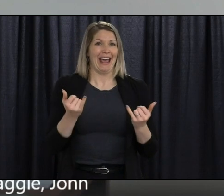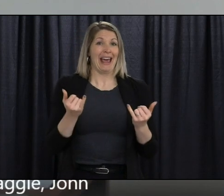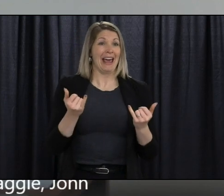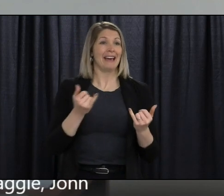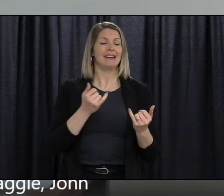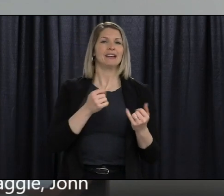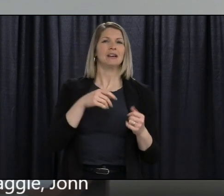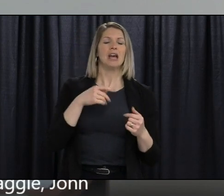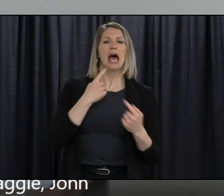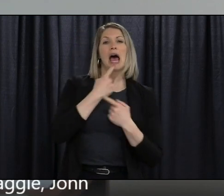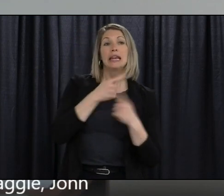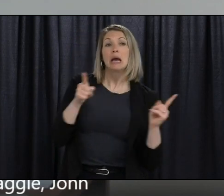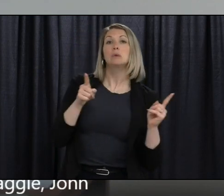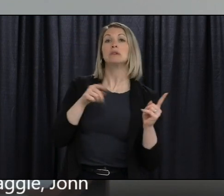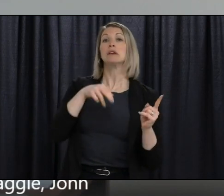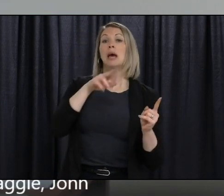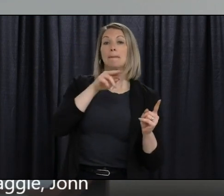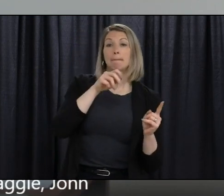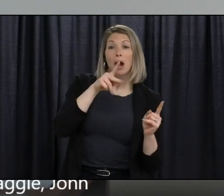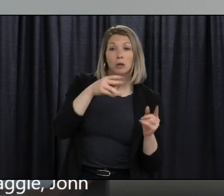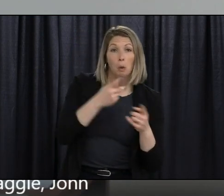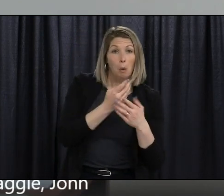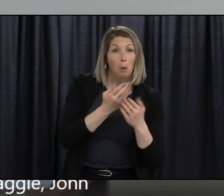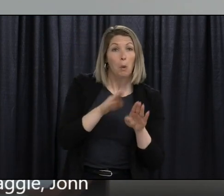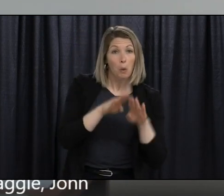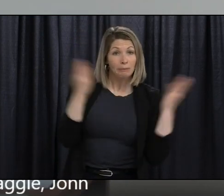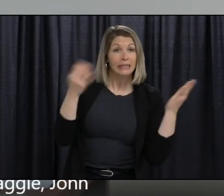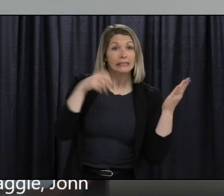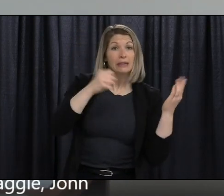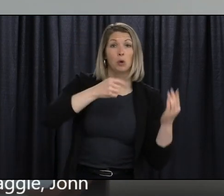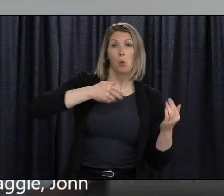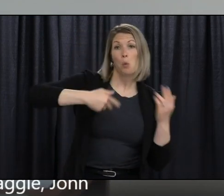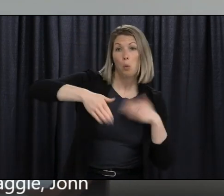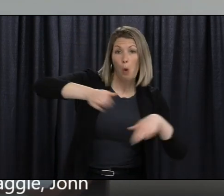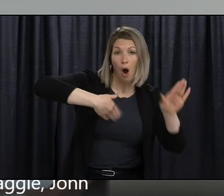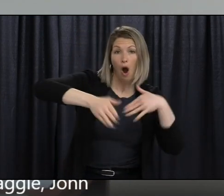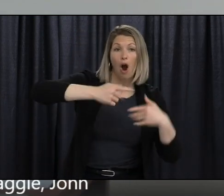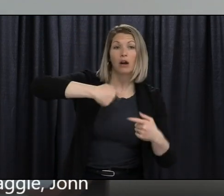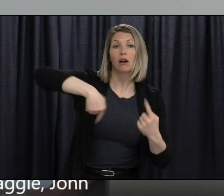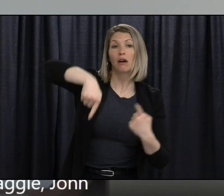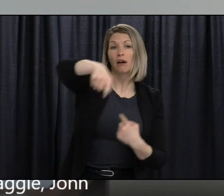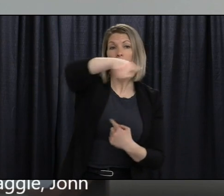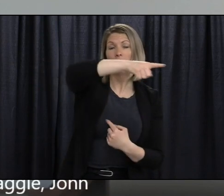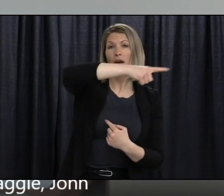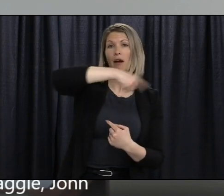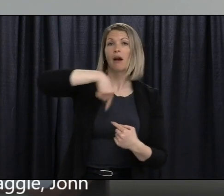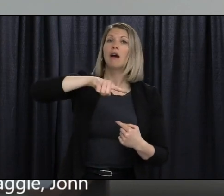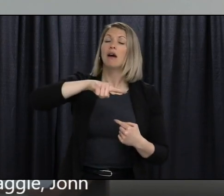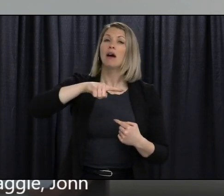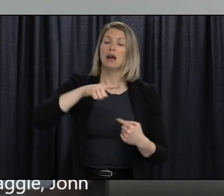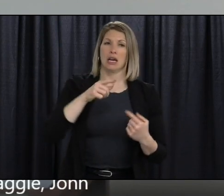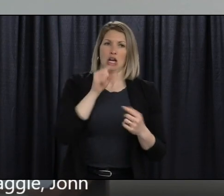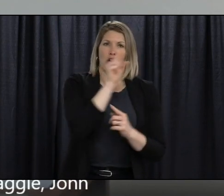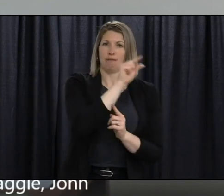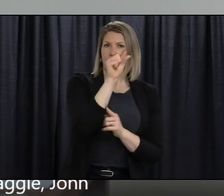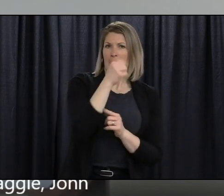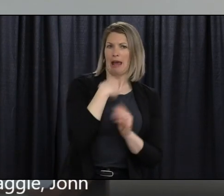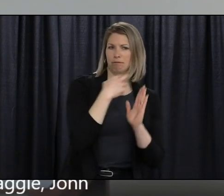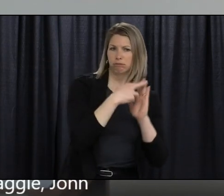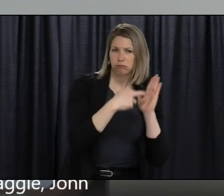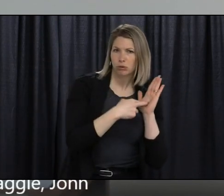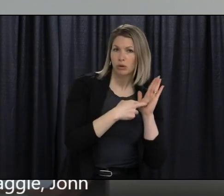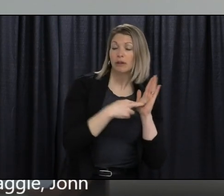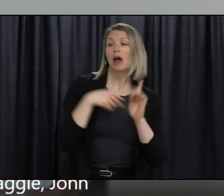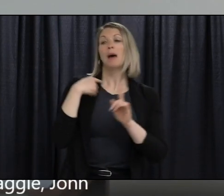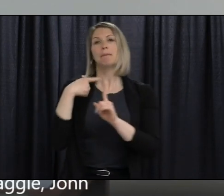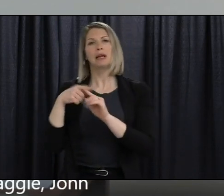government has worked through some arrangements on the advice of Dr. Fitzgerald, the municipalities are also trying to do the same